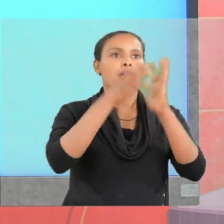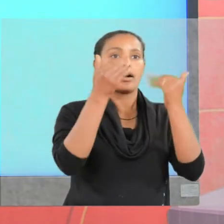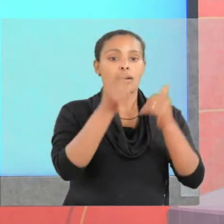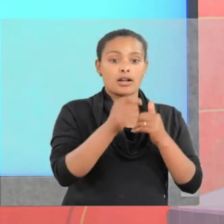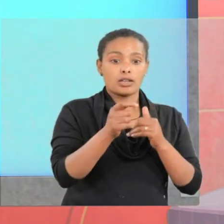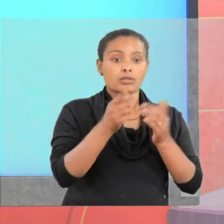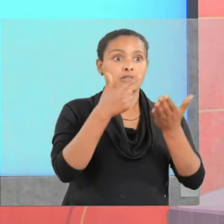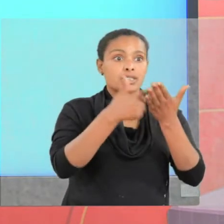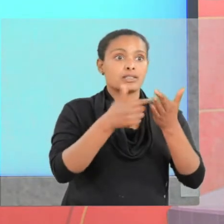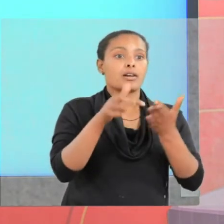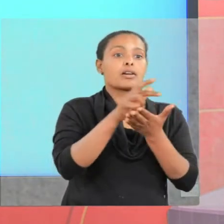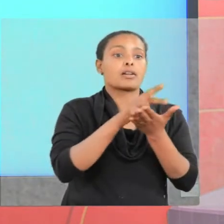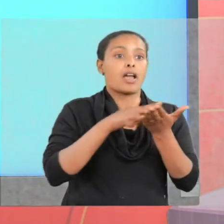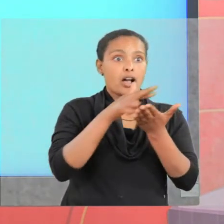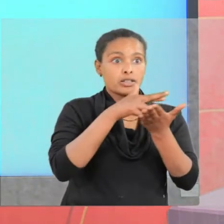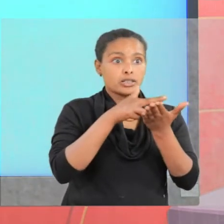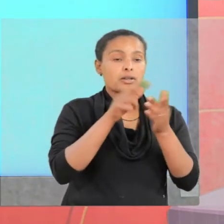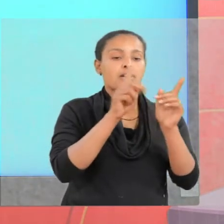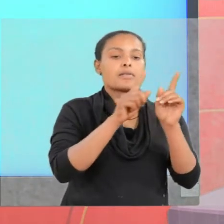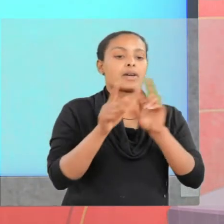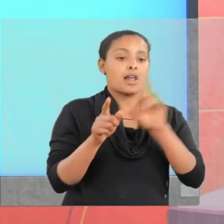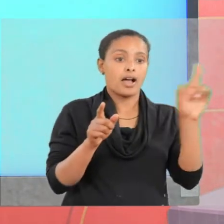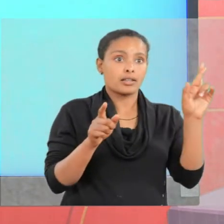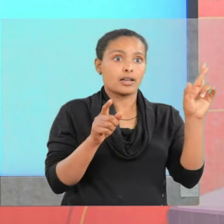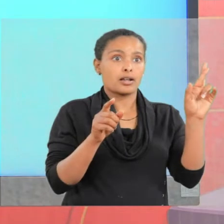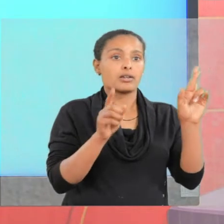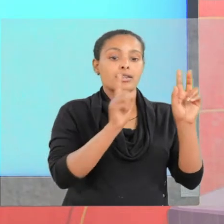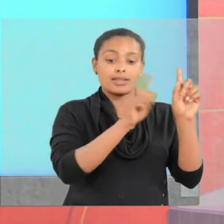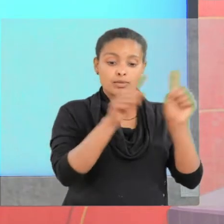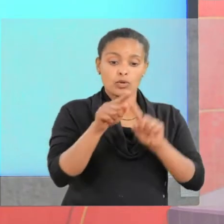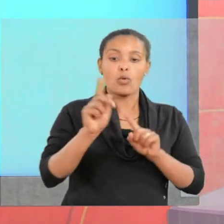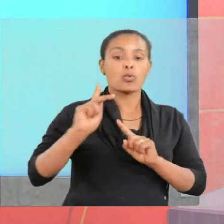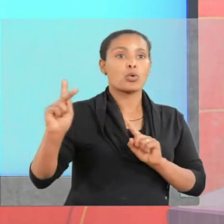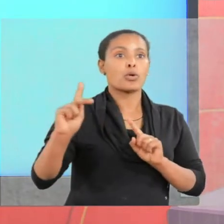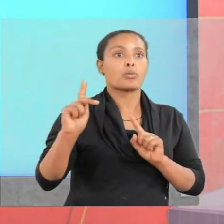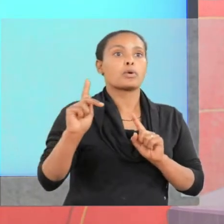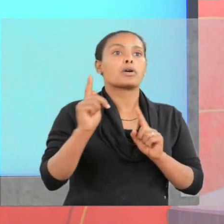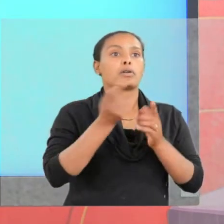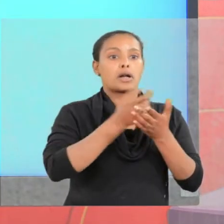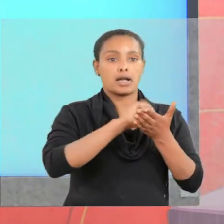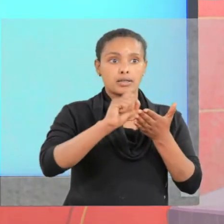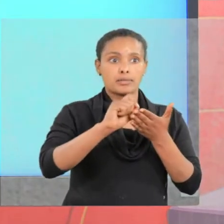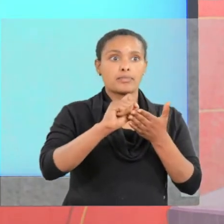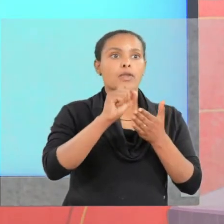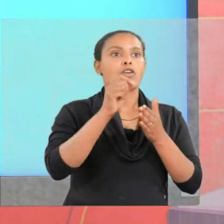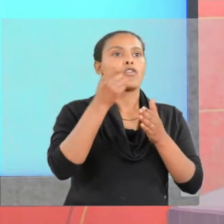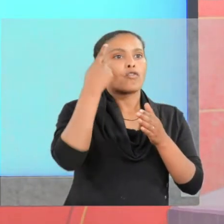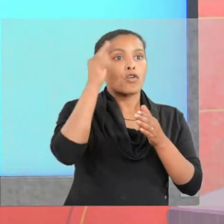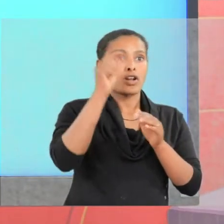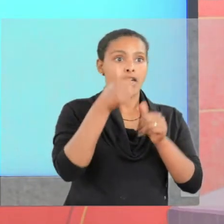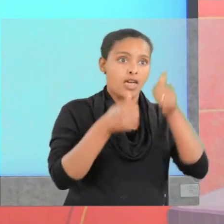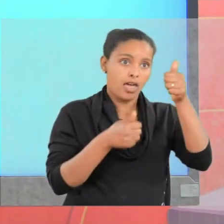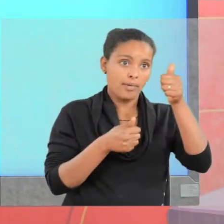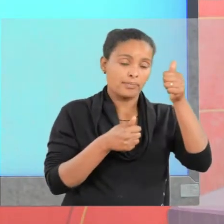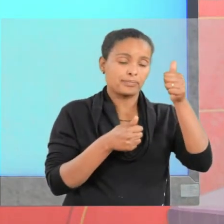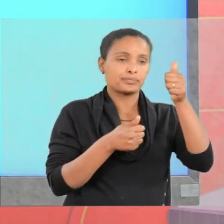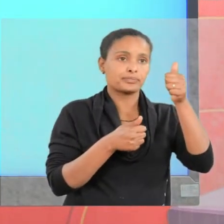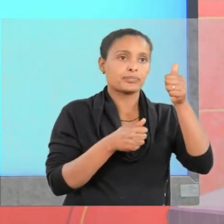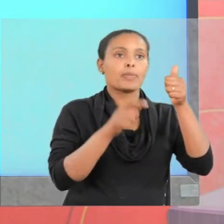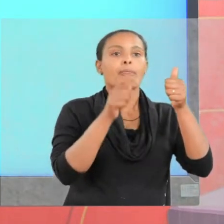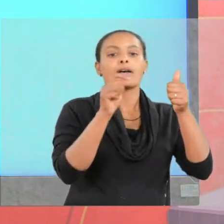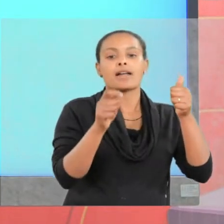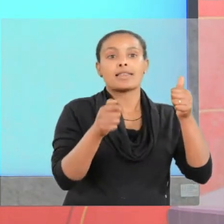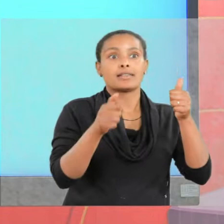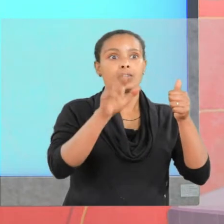of this reaction in terms of reactants and in terms of product is written as for M